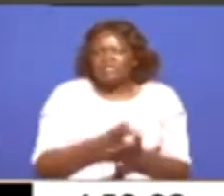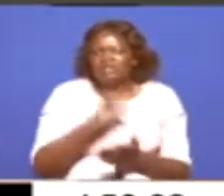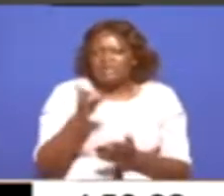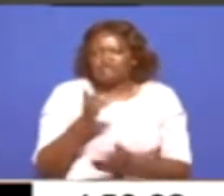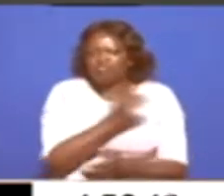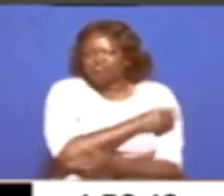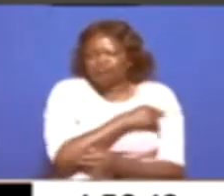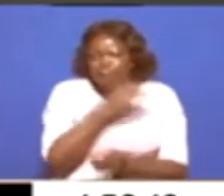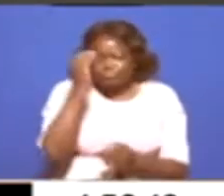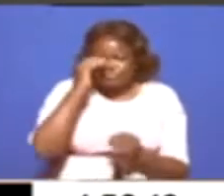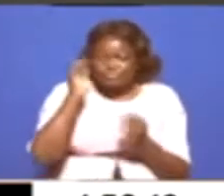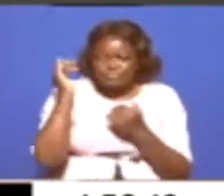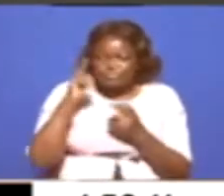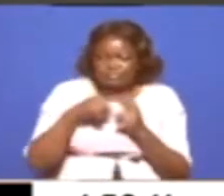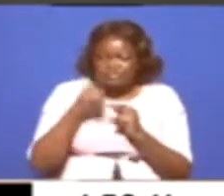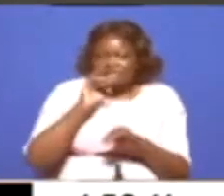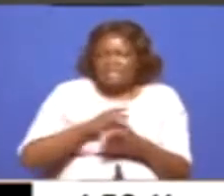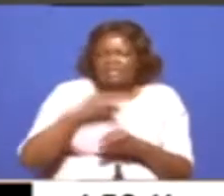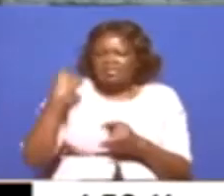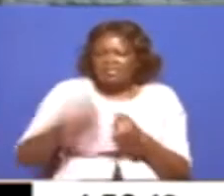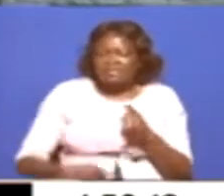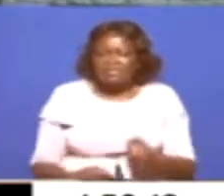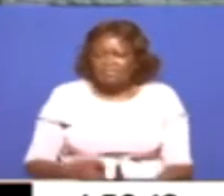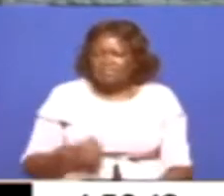to start early next year.